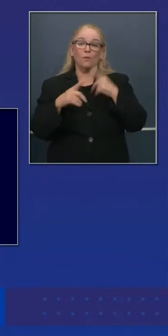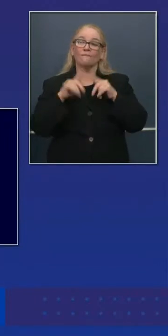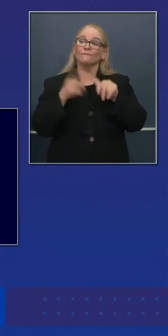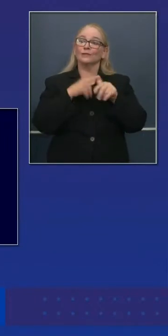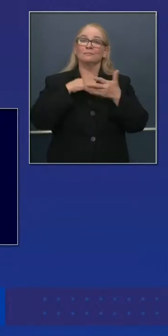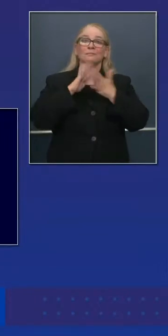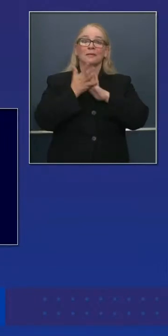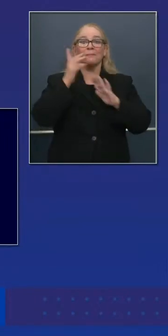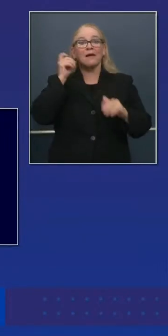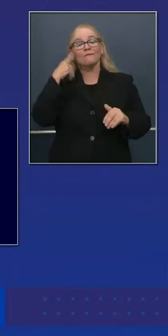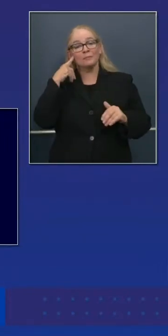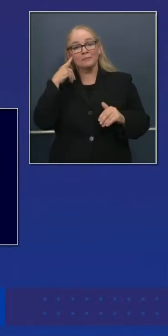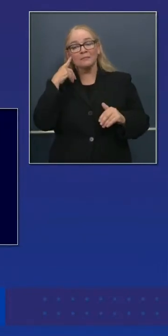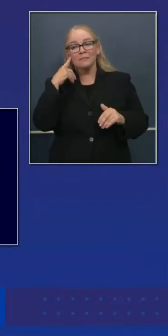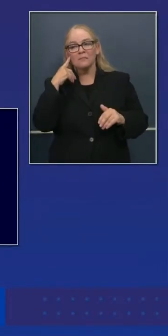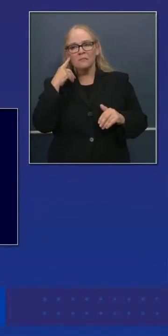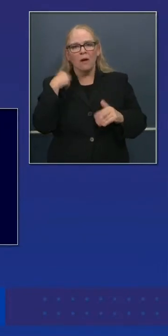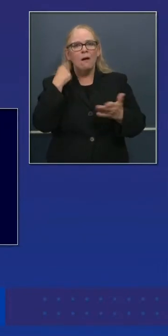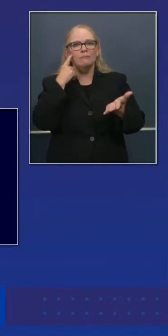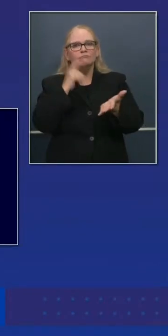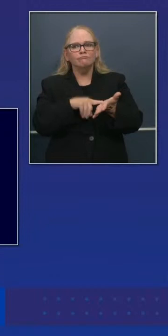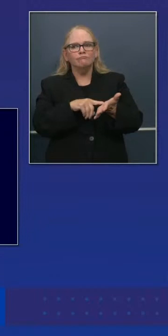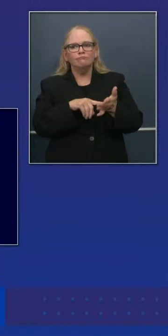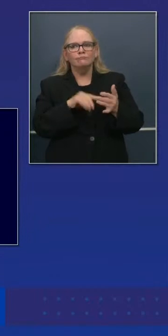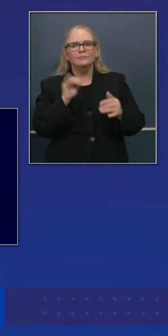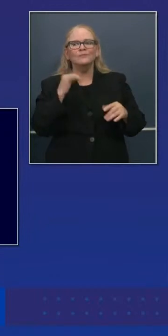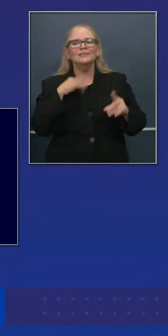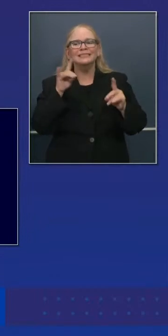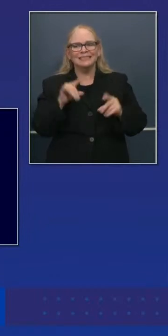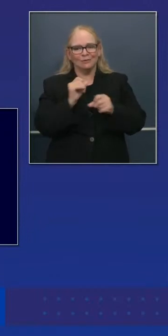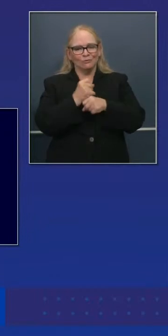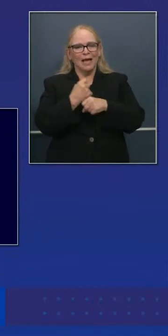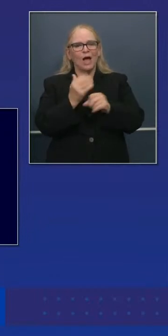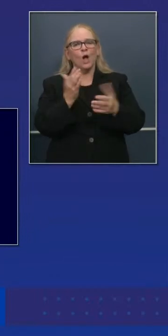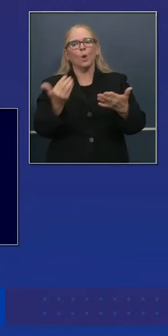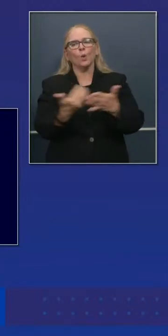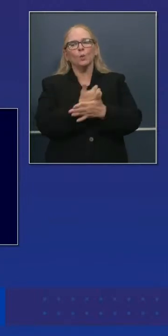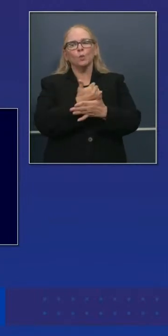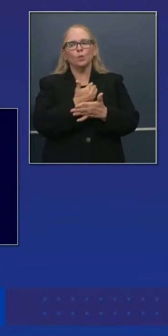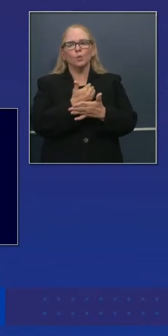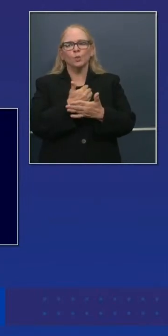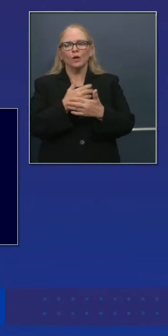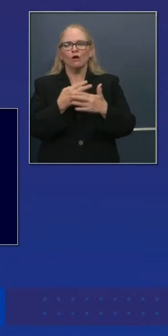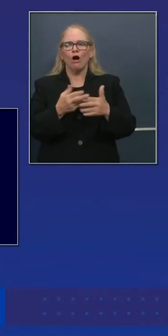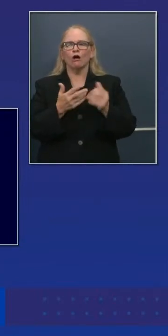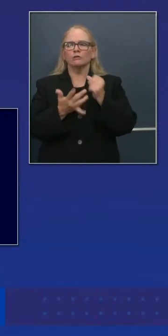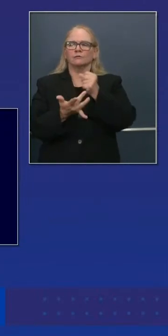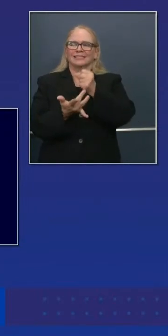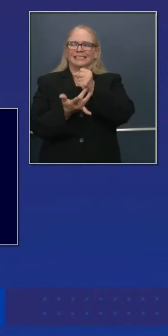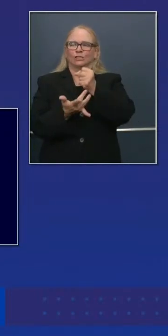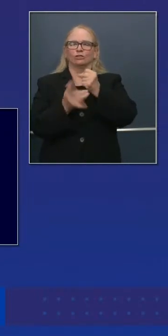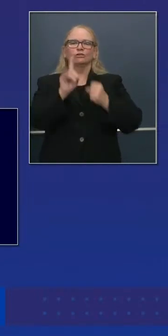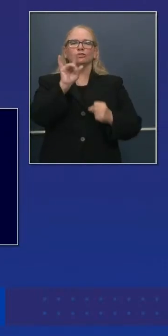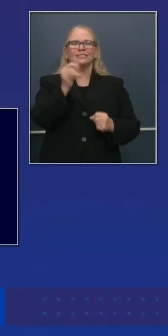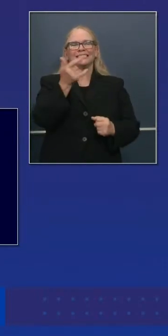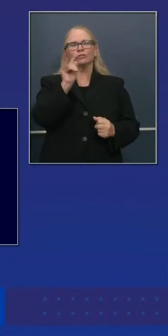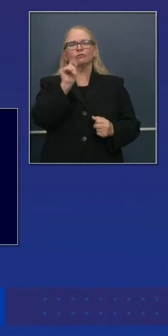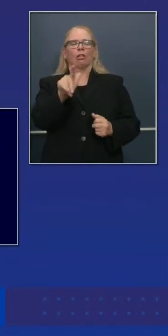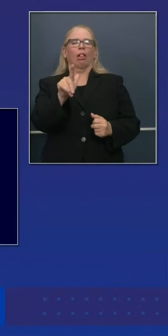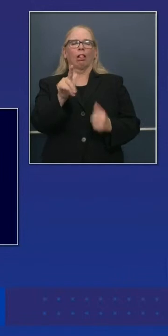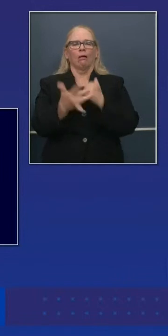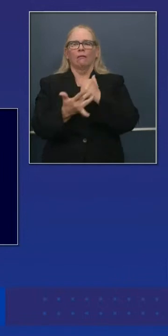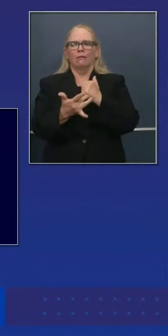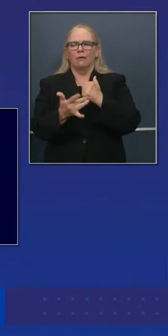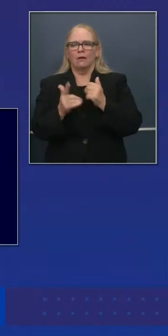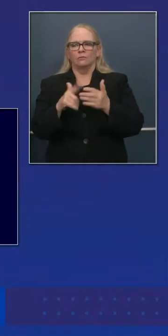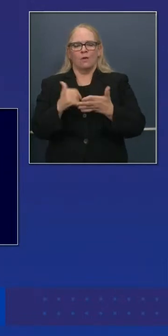the issue, created a new office of digital innovation, began to assess our capacity and personnel. That